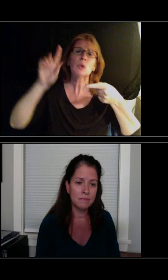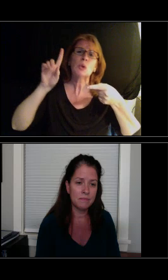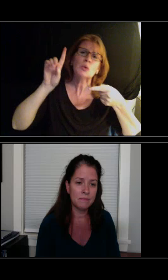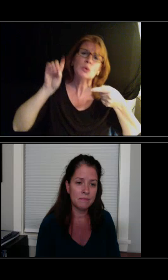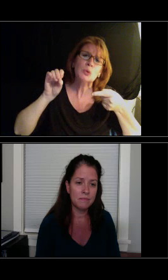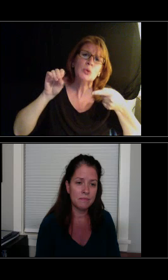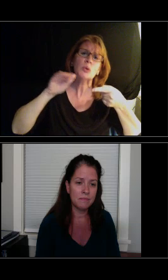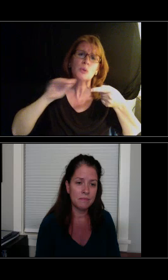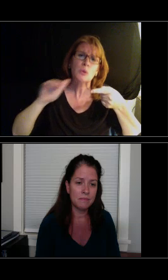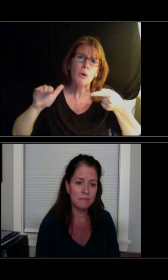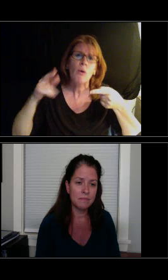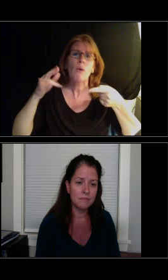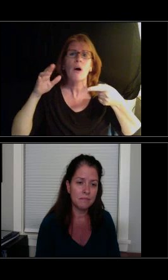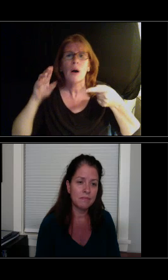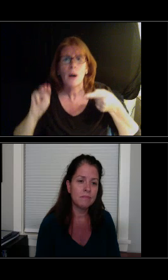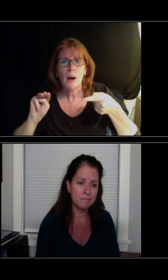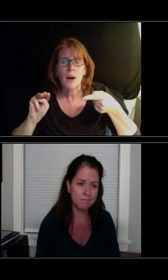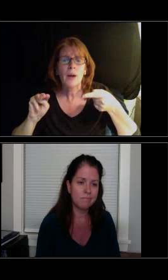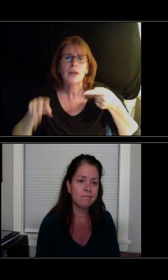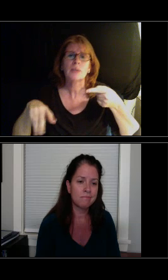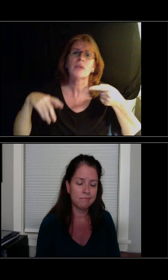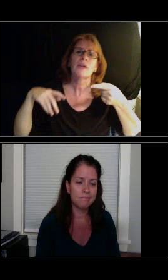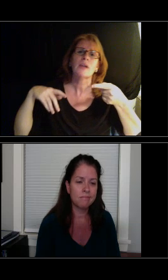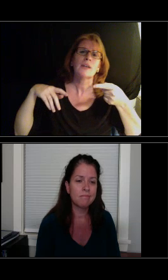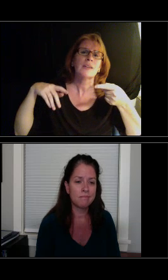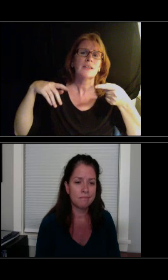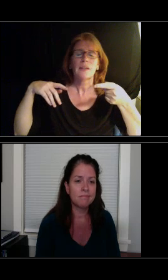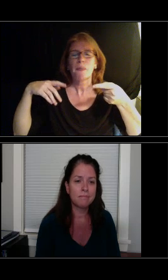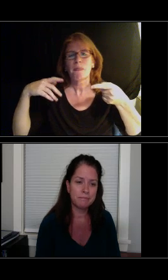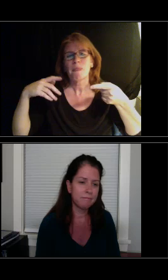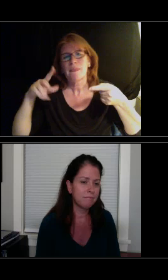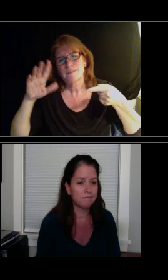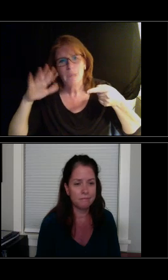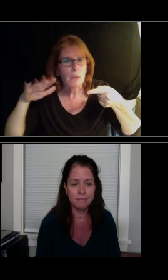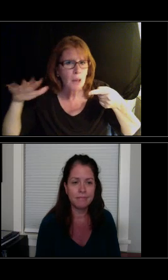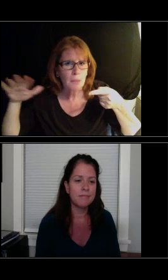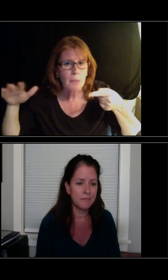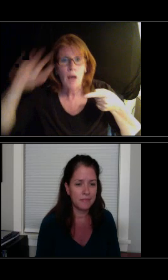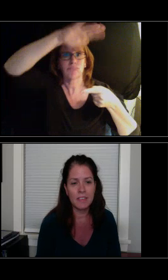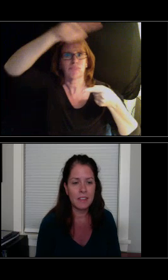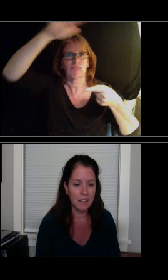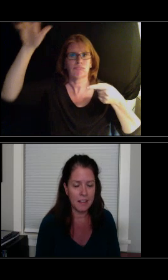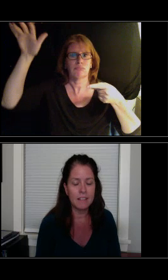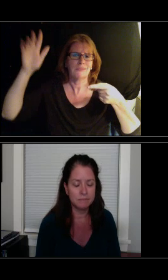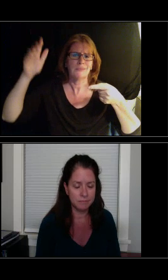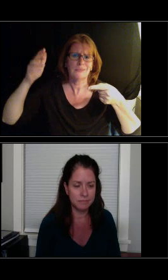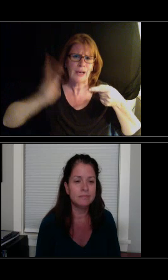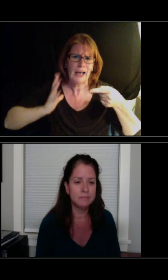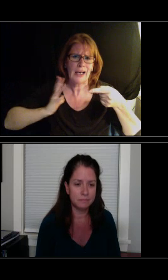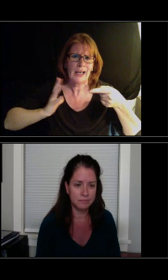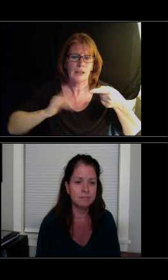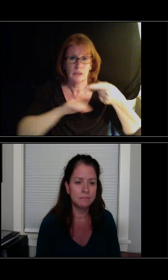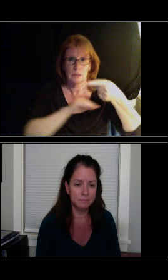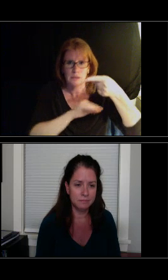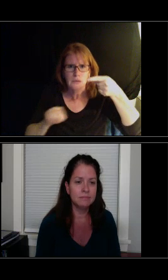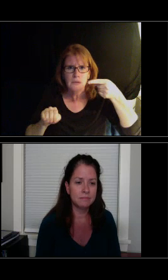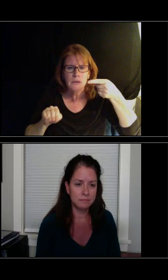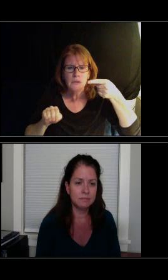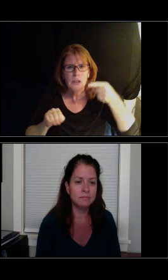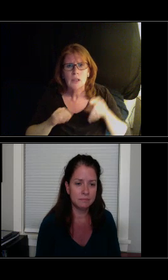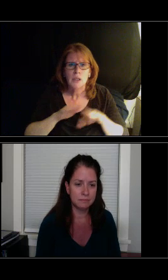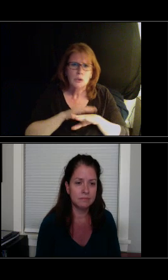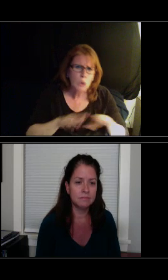that we need to develop. We know the overarching do's and don'ts. We know that we are not supposed to, we